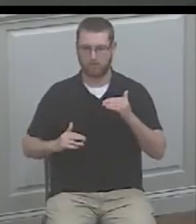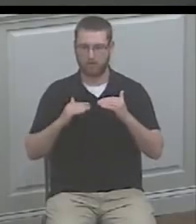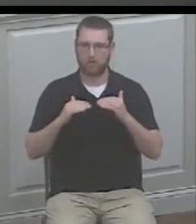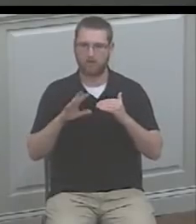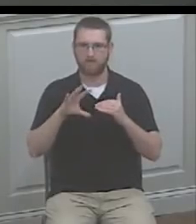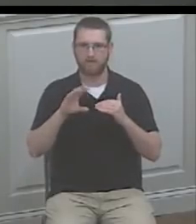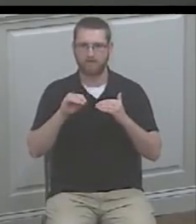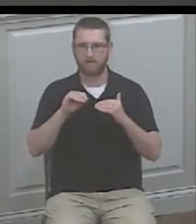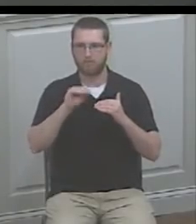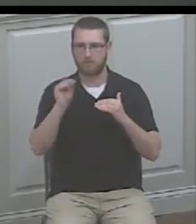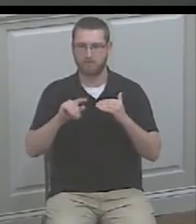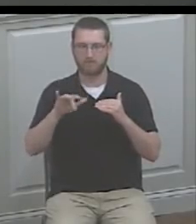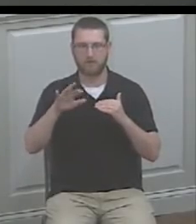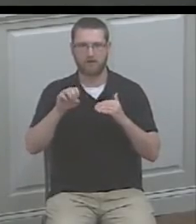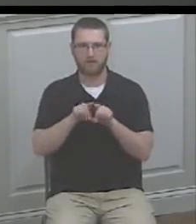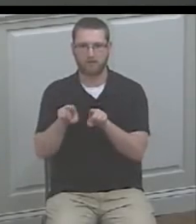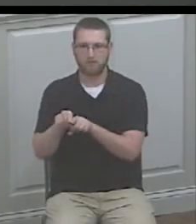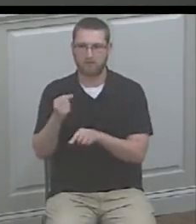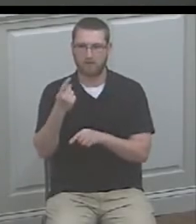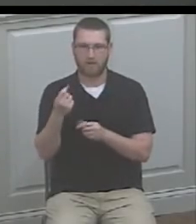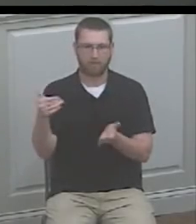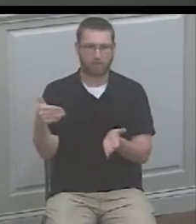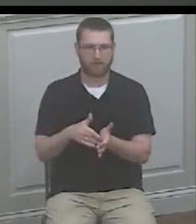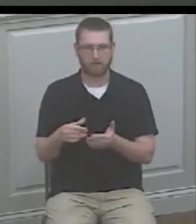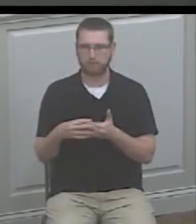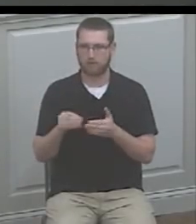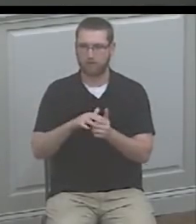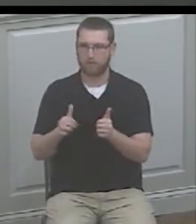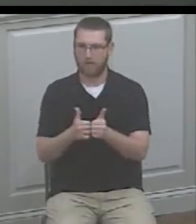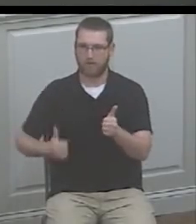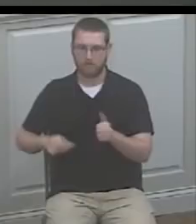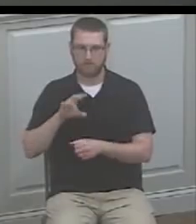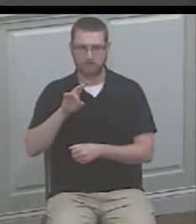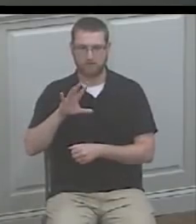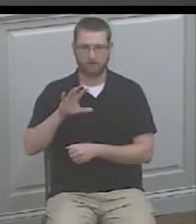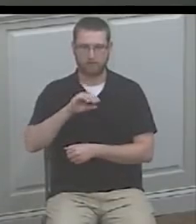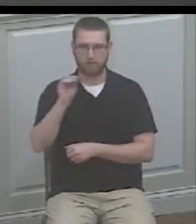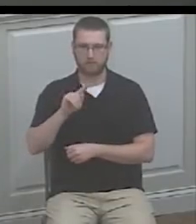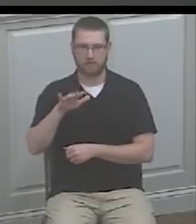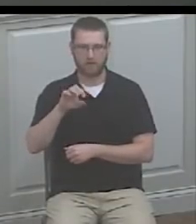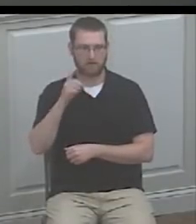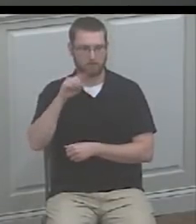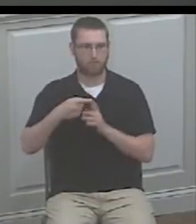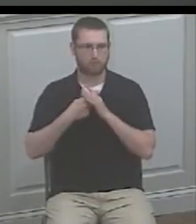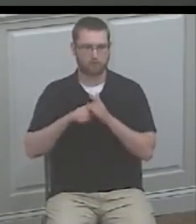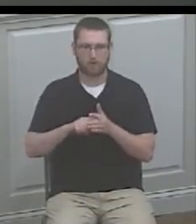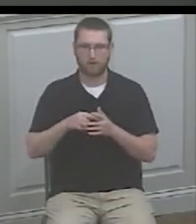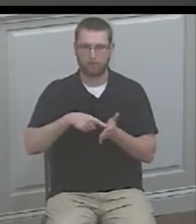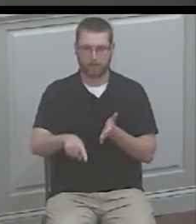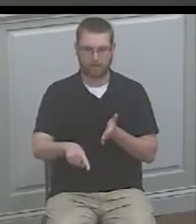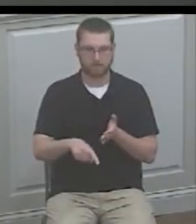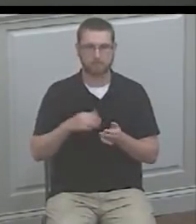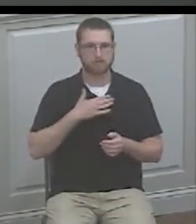and $11,000 behind the survey's 75 percentile for starting pay. Please don't let